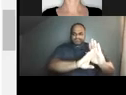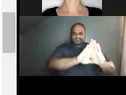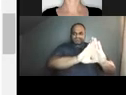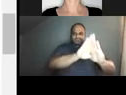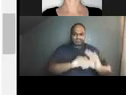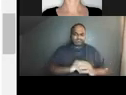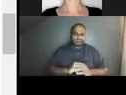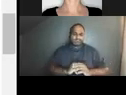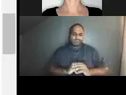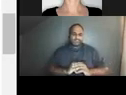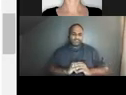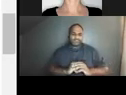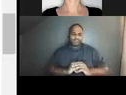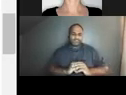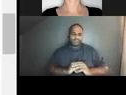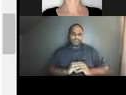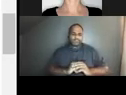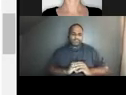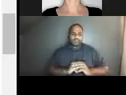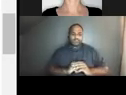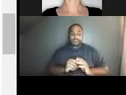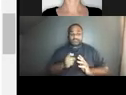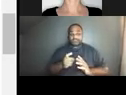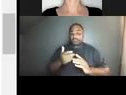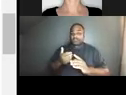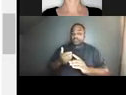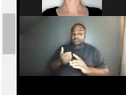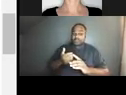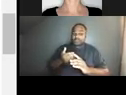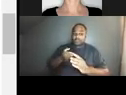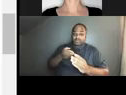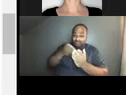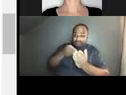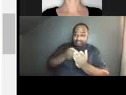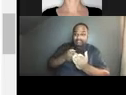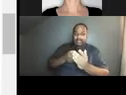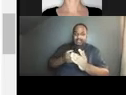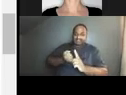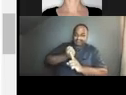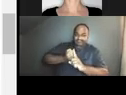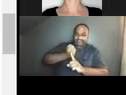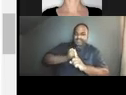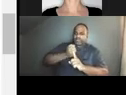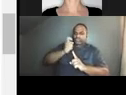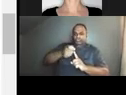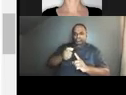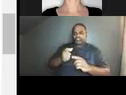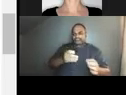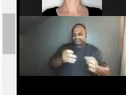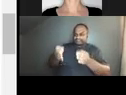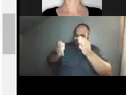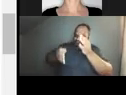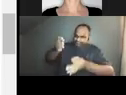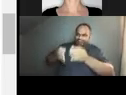theaters. The cases of attacks and harassment need to be dealt with officially and legally. It's necessary to make